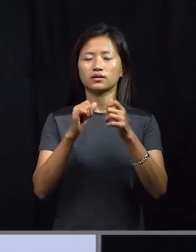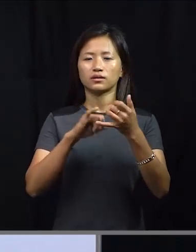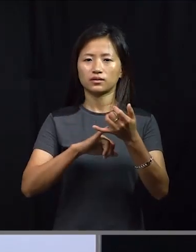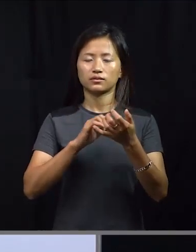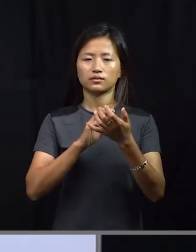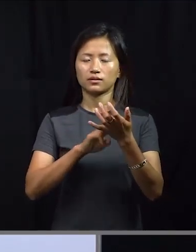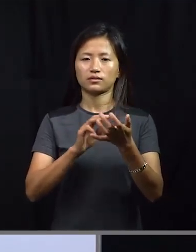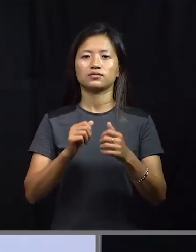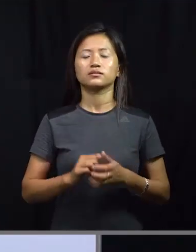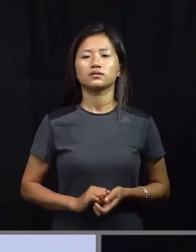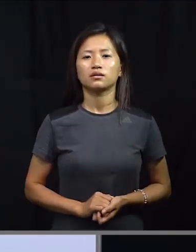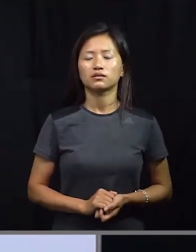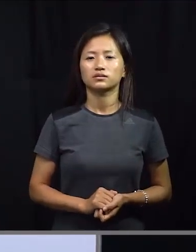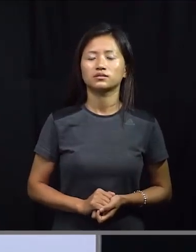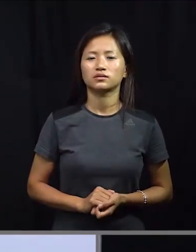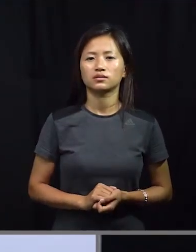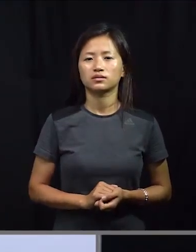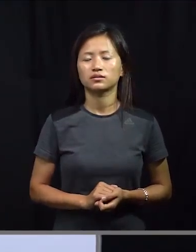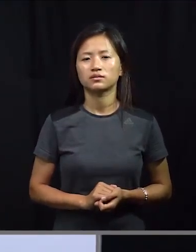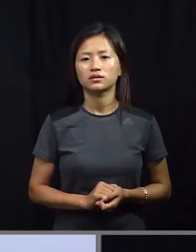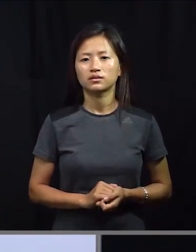K-A-N-Y-A-D-A-N-A, Kanyadan. Okay,